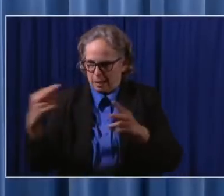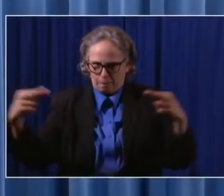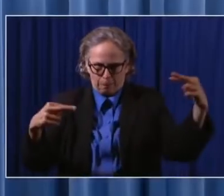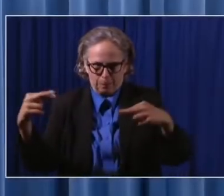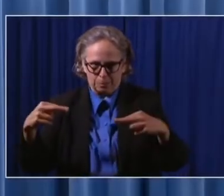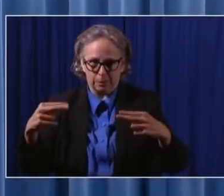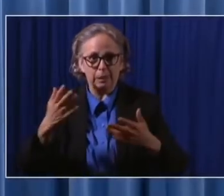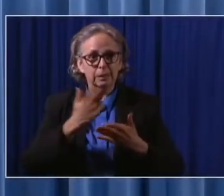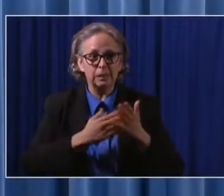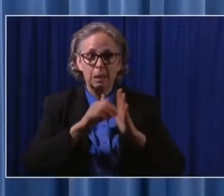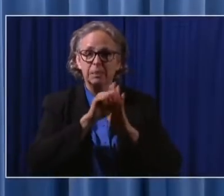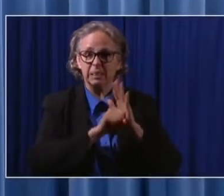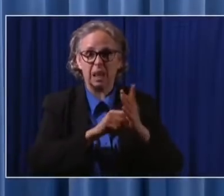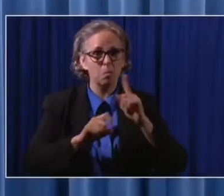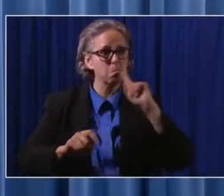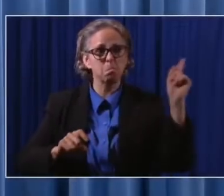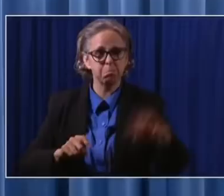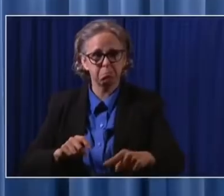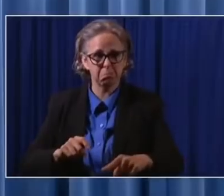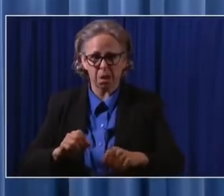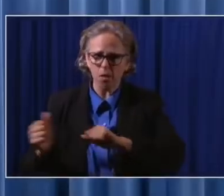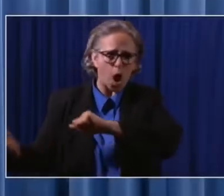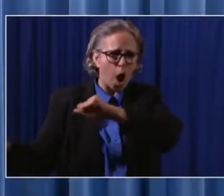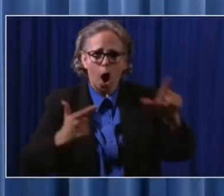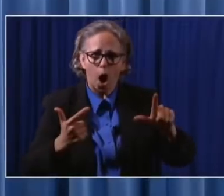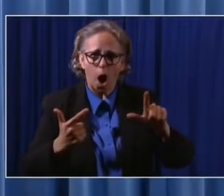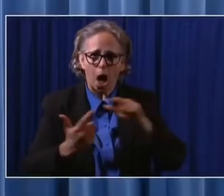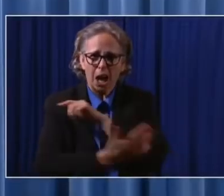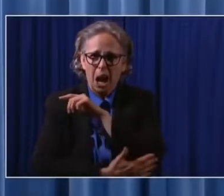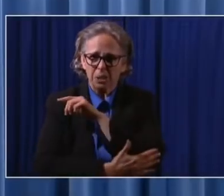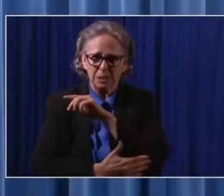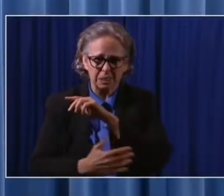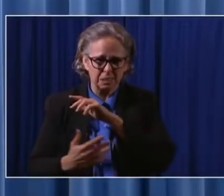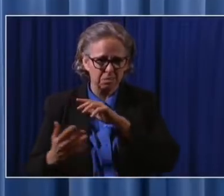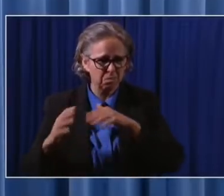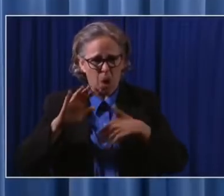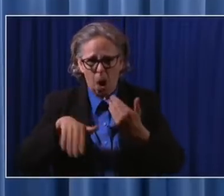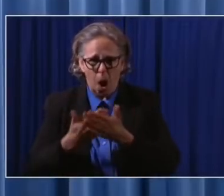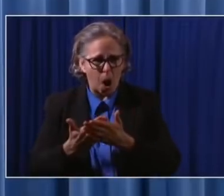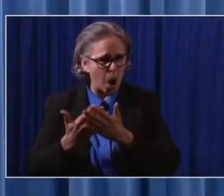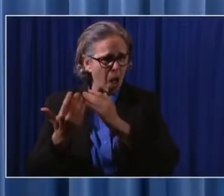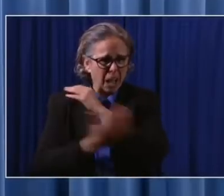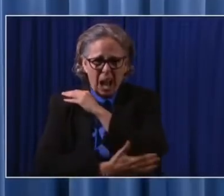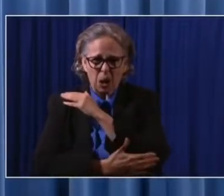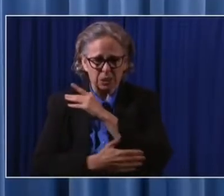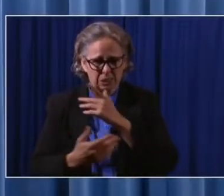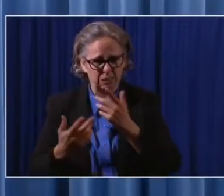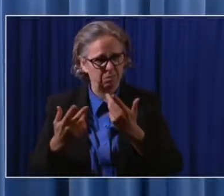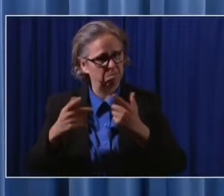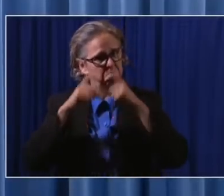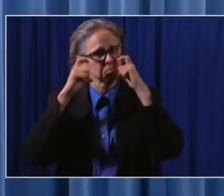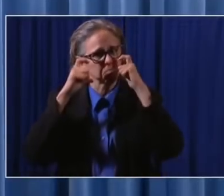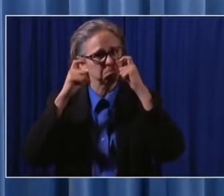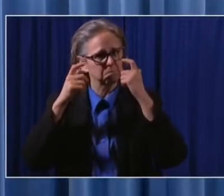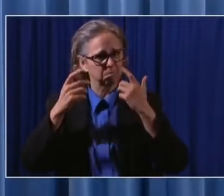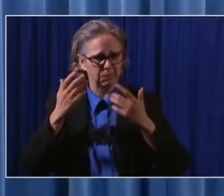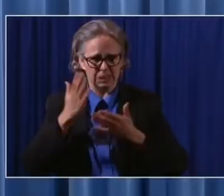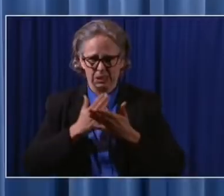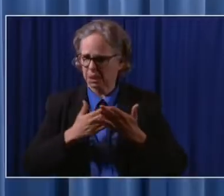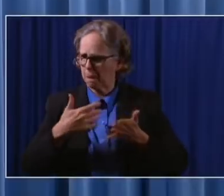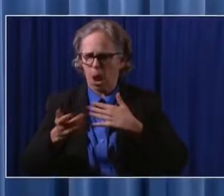county, from Monroe County to Cleveland, Cuyahoga County to Hamilton